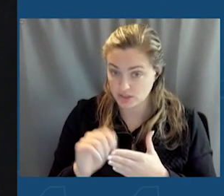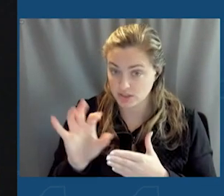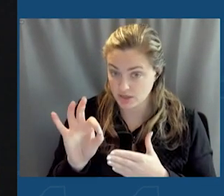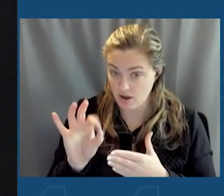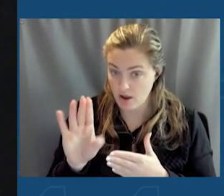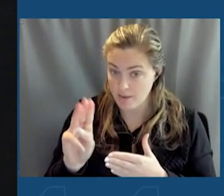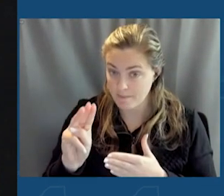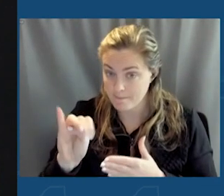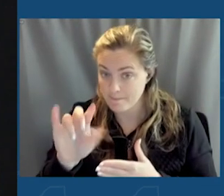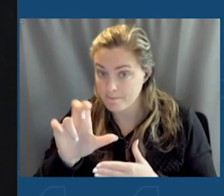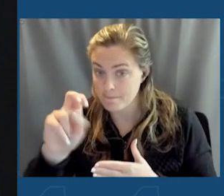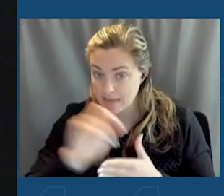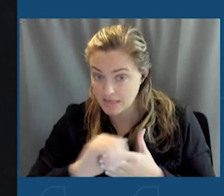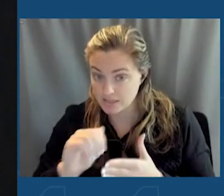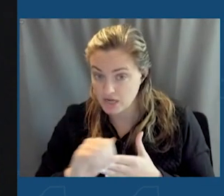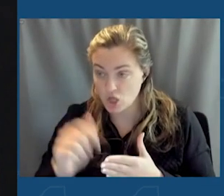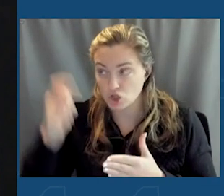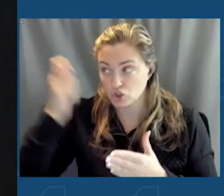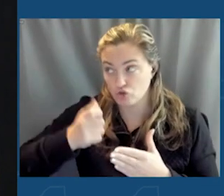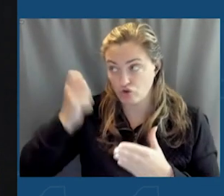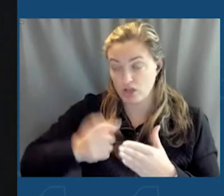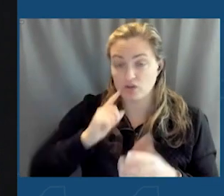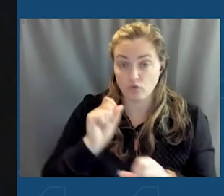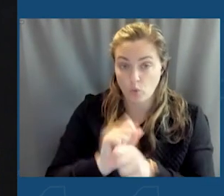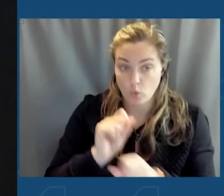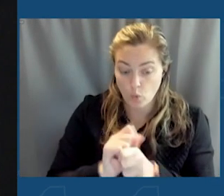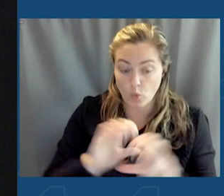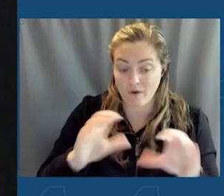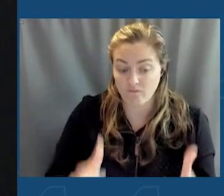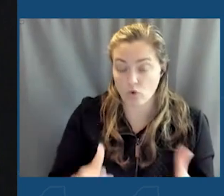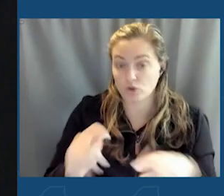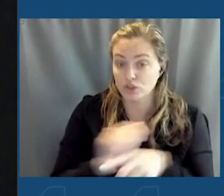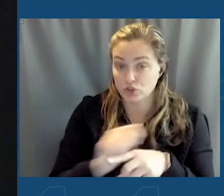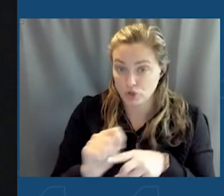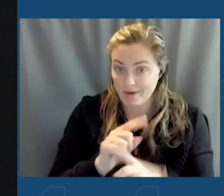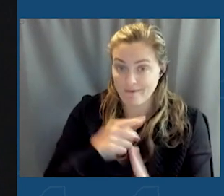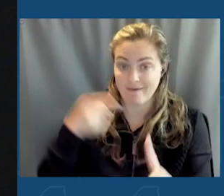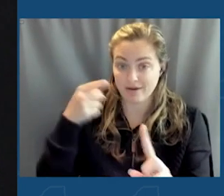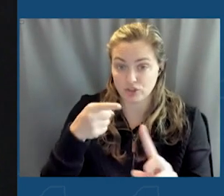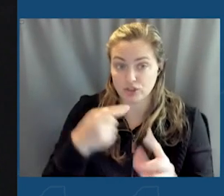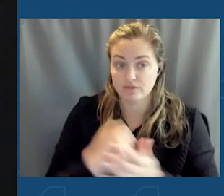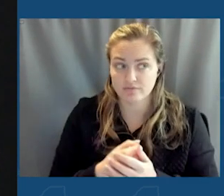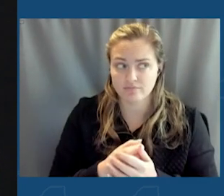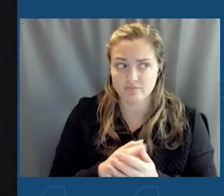in grants for offshore wind workforce development and training initiatives. Let's help others come to the table.